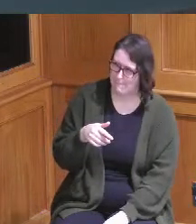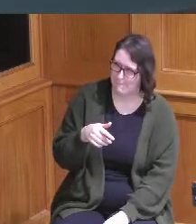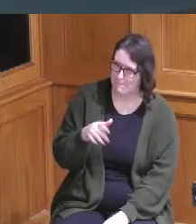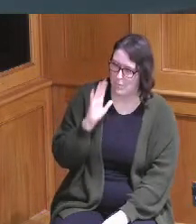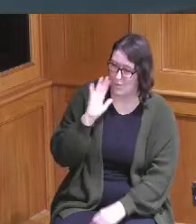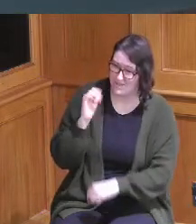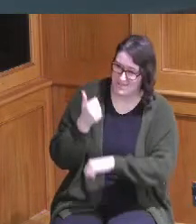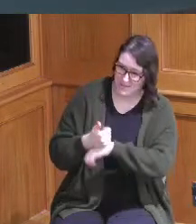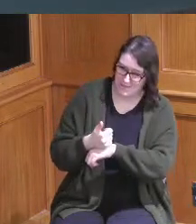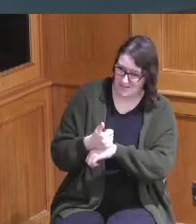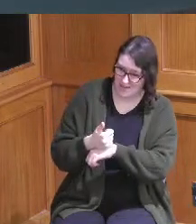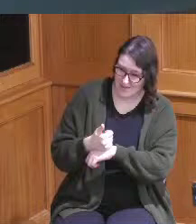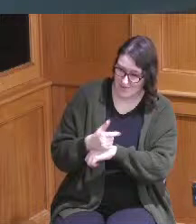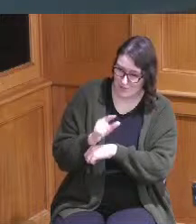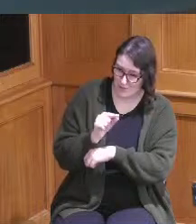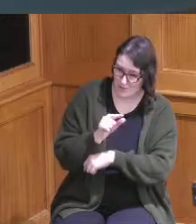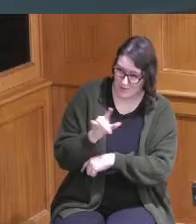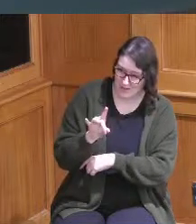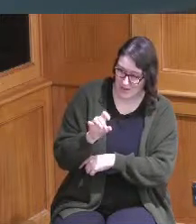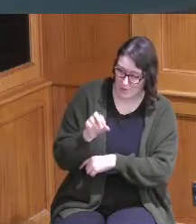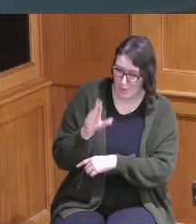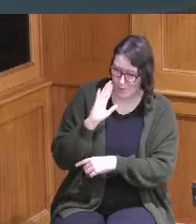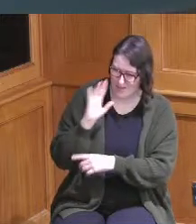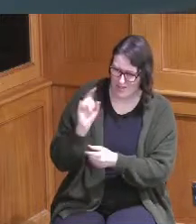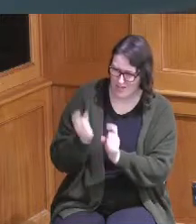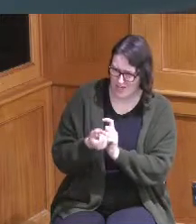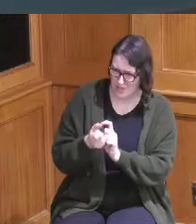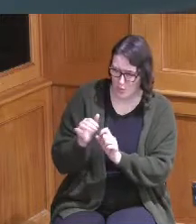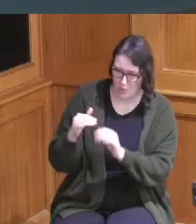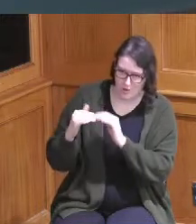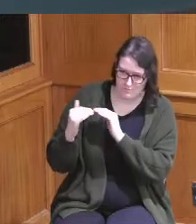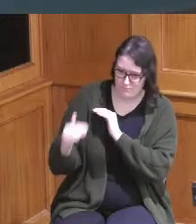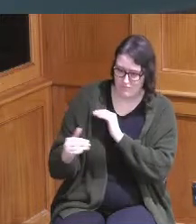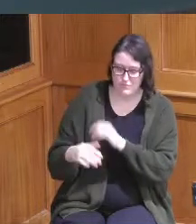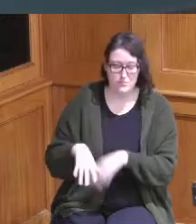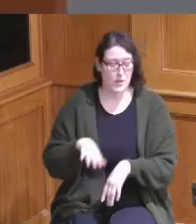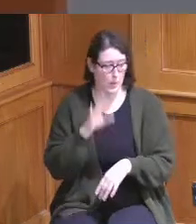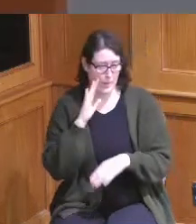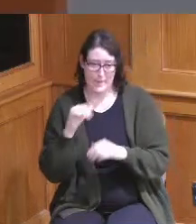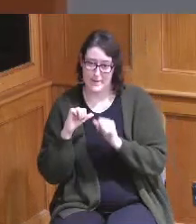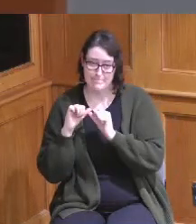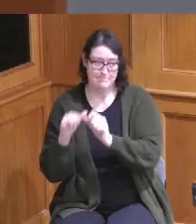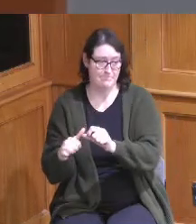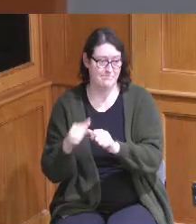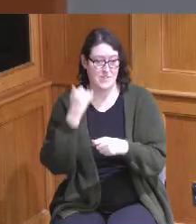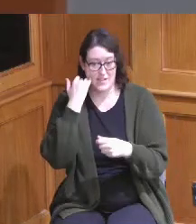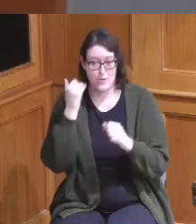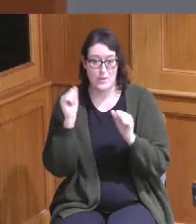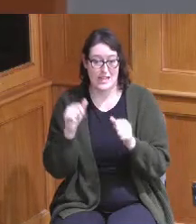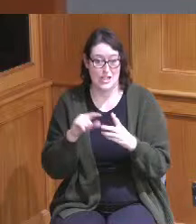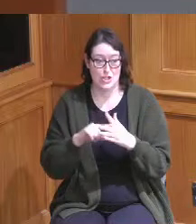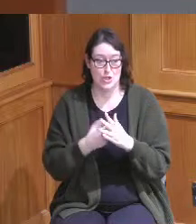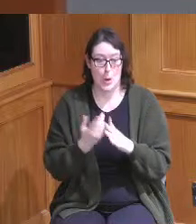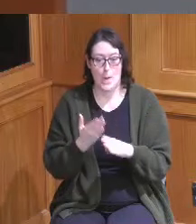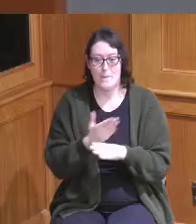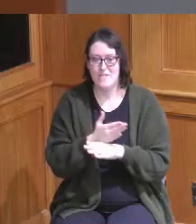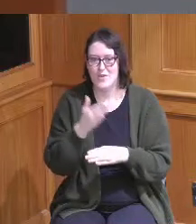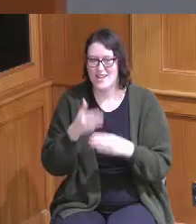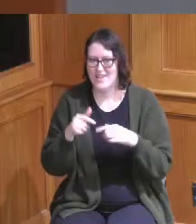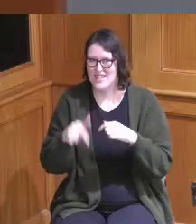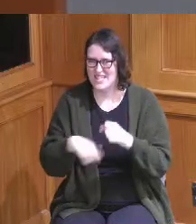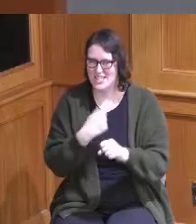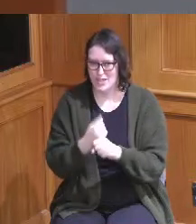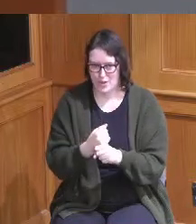place, or does it change? Or is this solid? It's solid as long as we can get started before the end of the year.